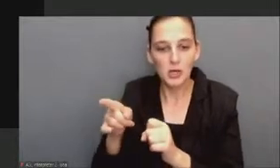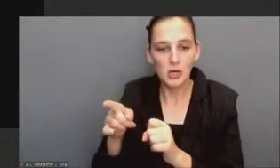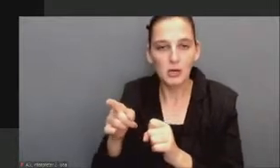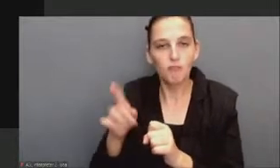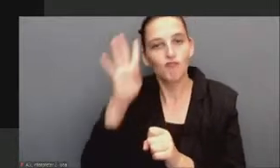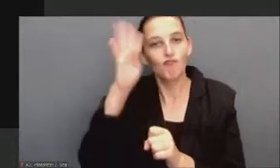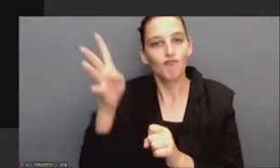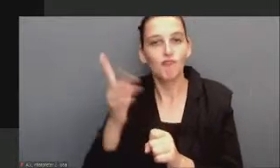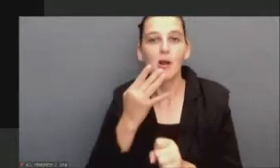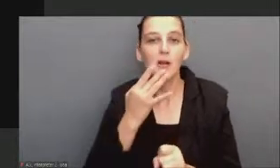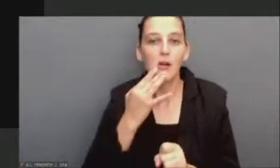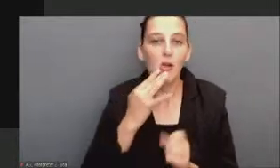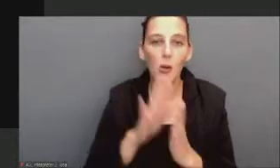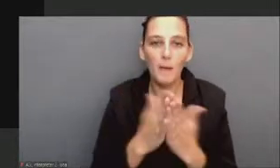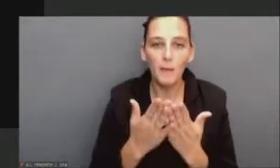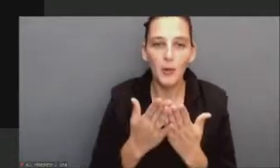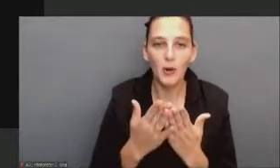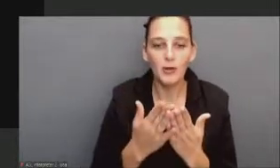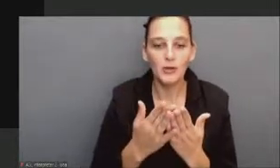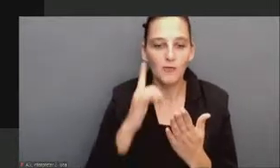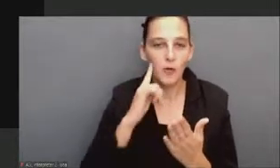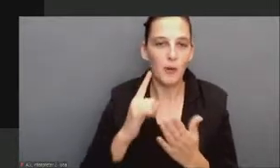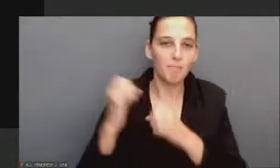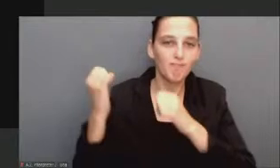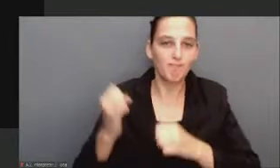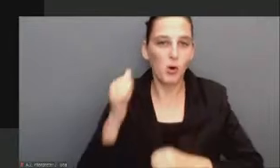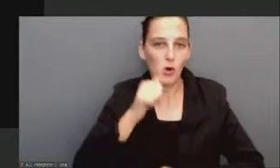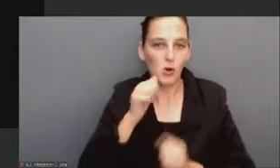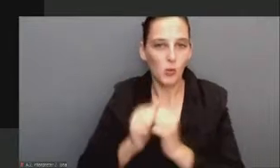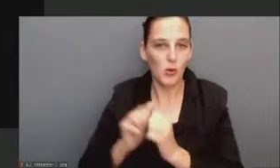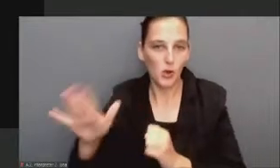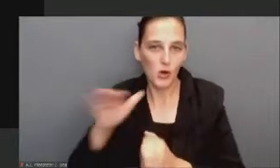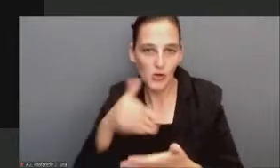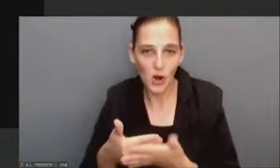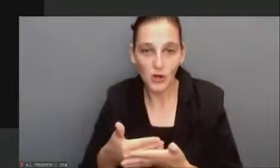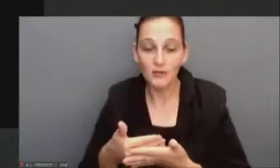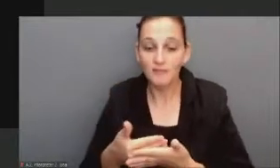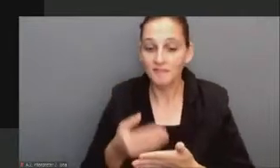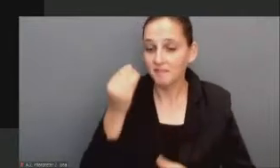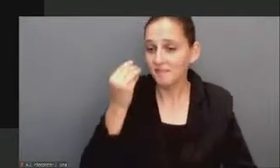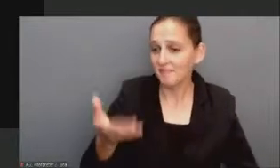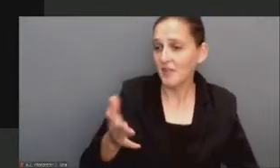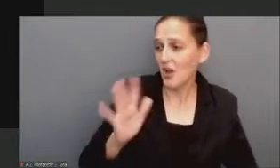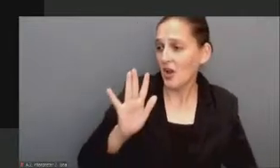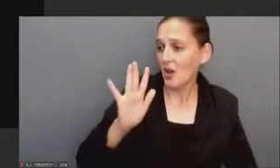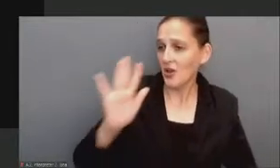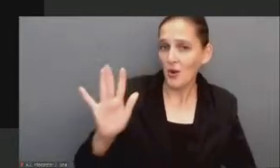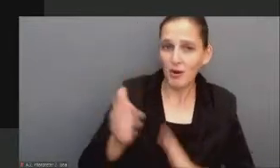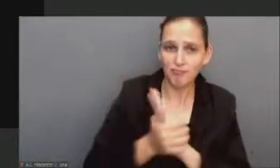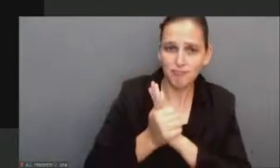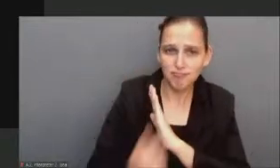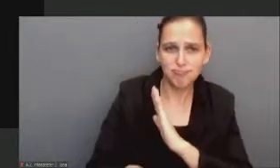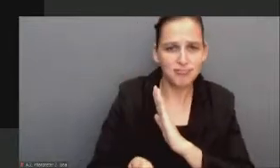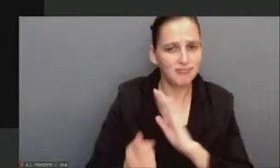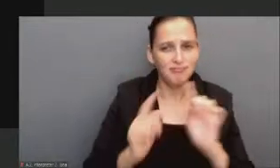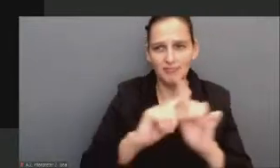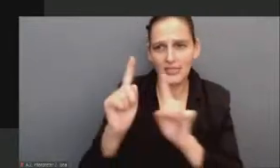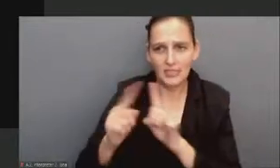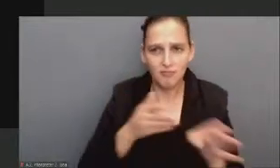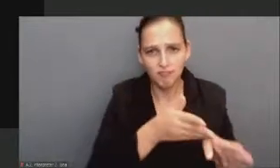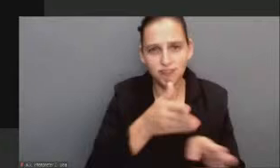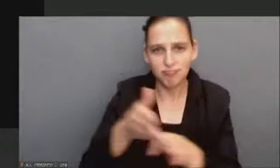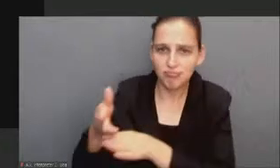Mighty Girls with her daughters. Dr. Gage Whitfleet, we know you have expertise in many, many things. We're